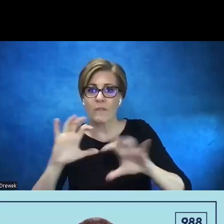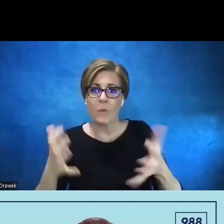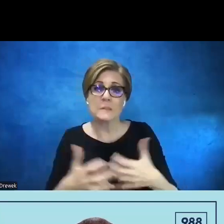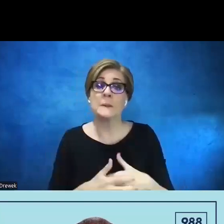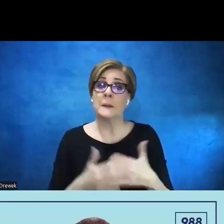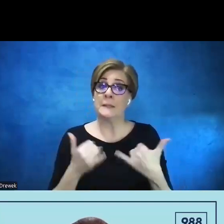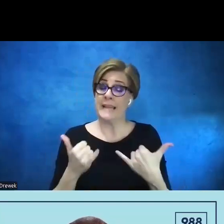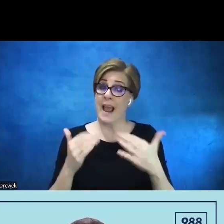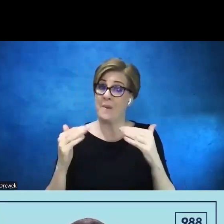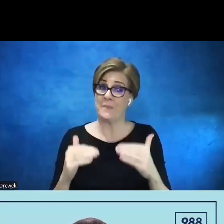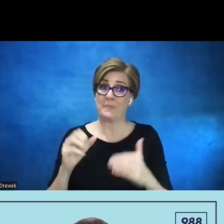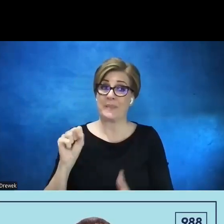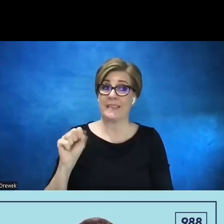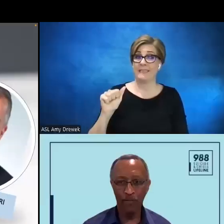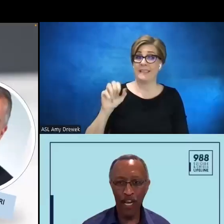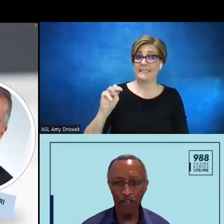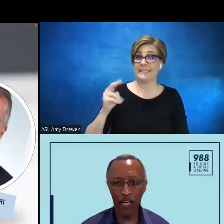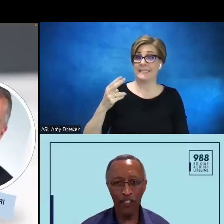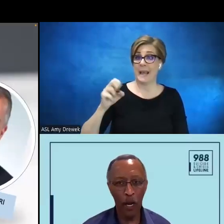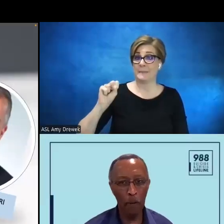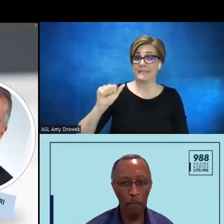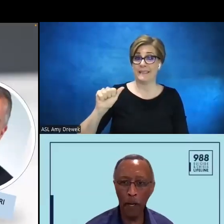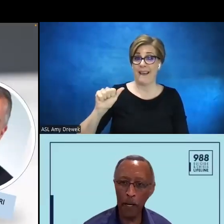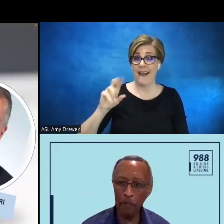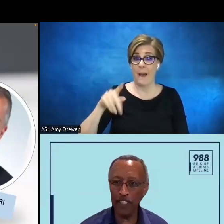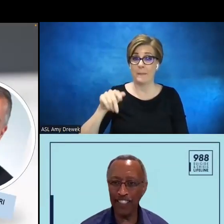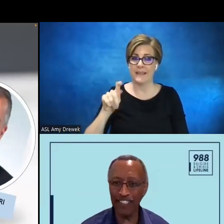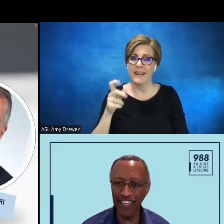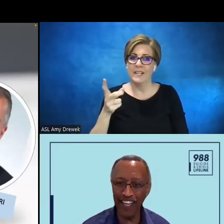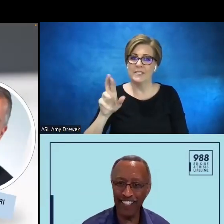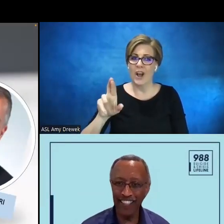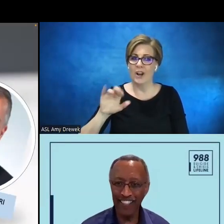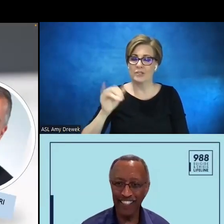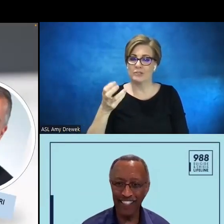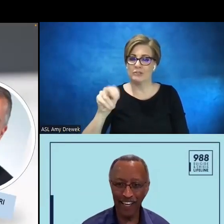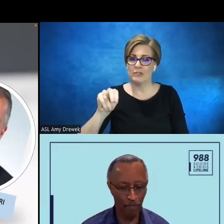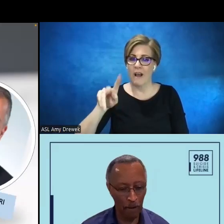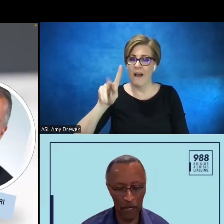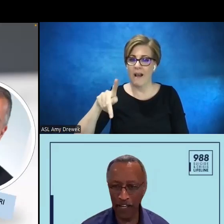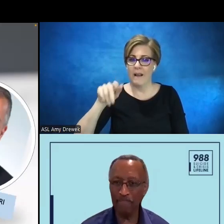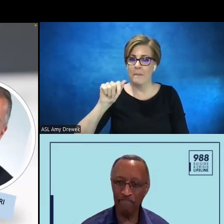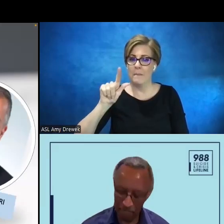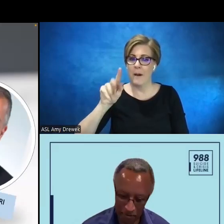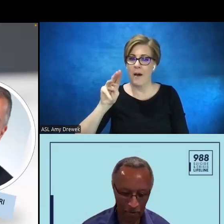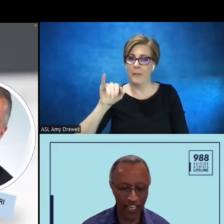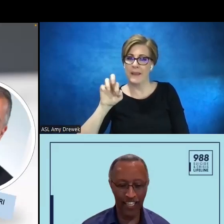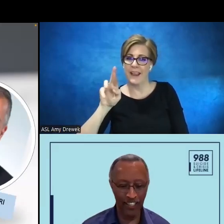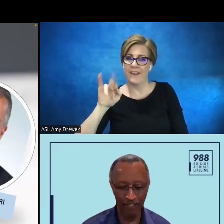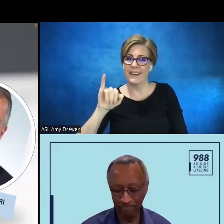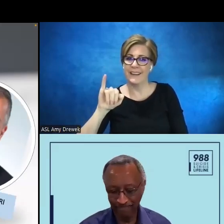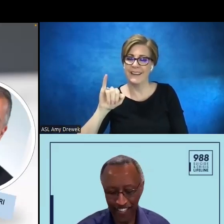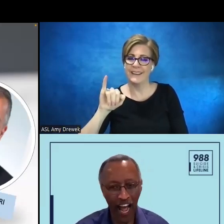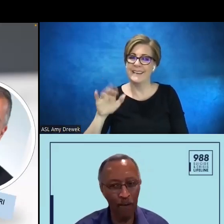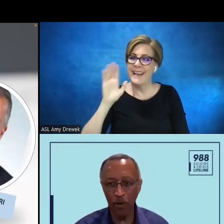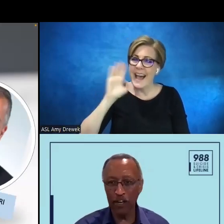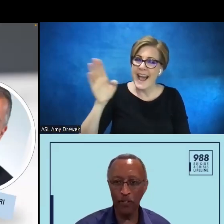our SAMHSA update. And we have Dr. John Palmieri with us today. And Dr. Palmieri. Hey, Brian, how are